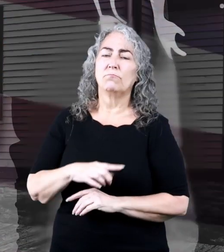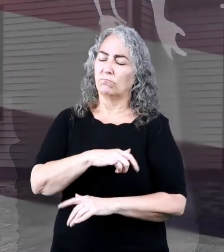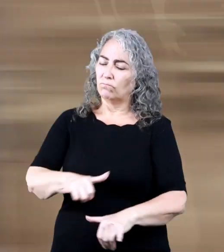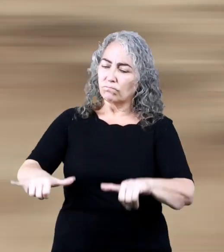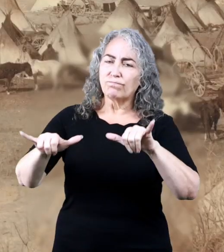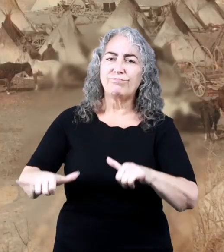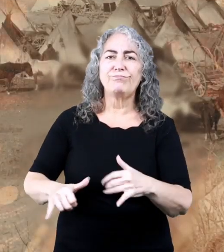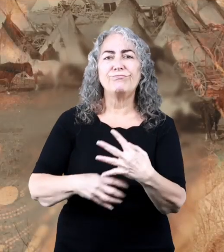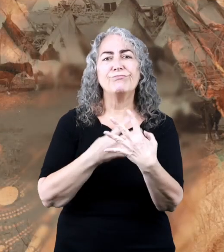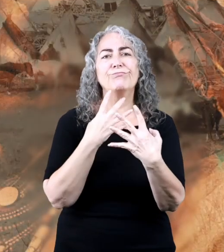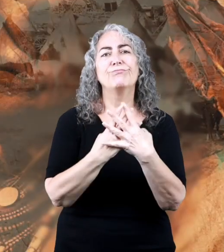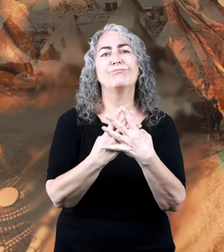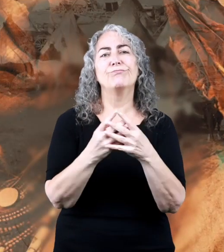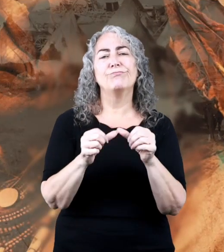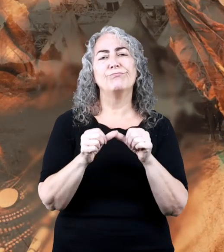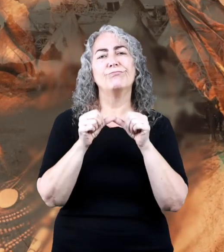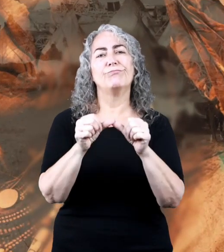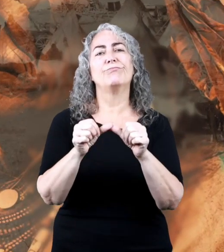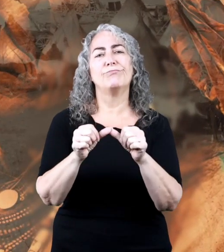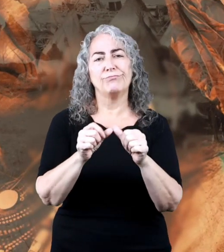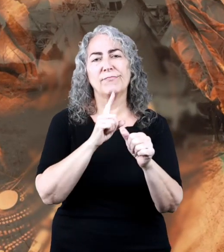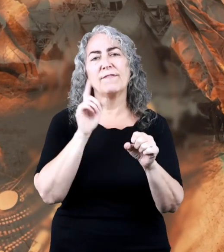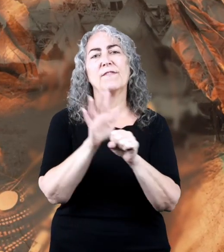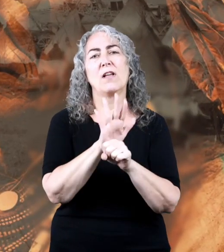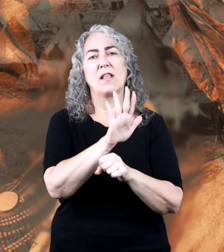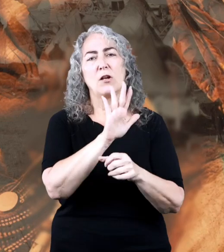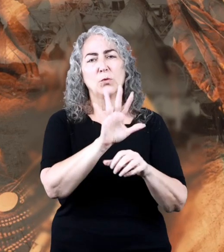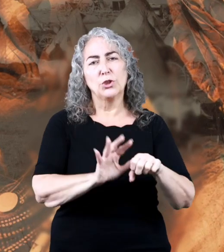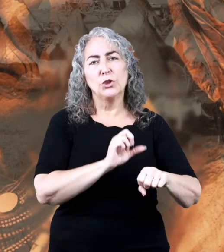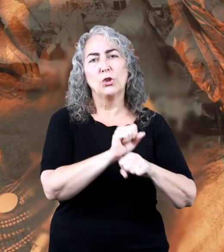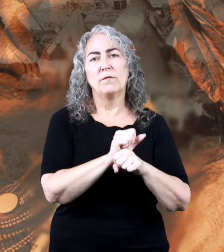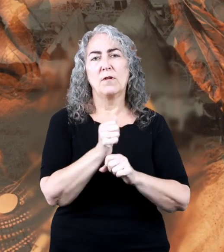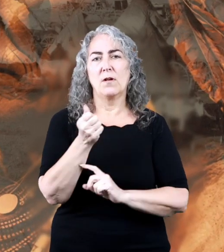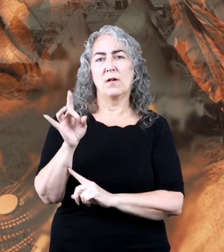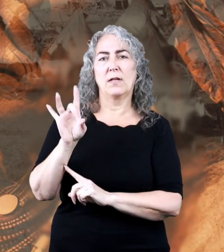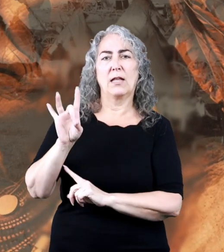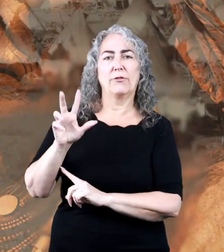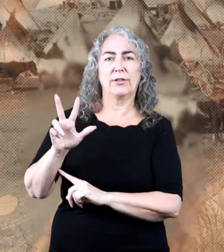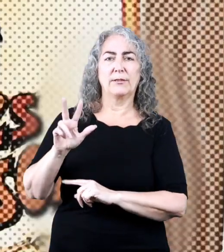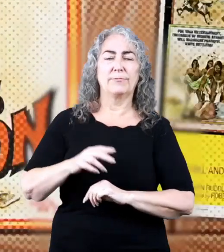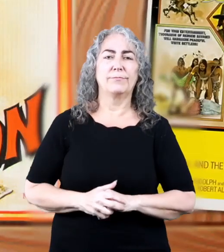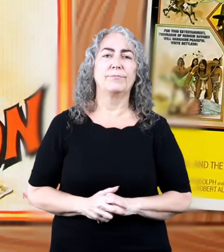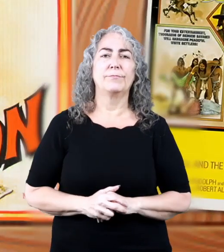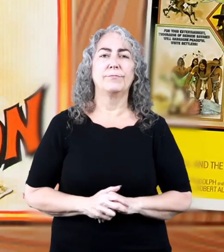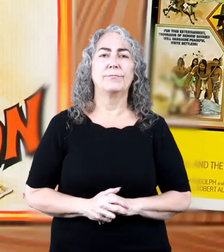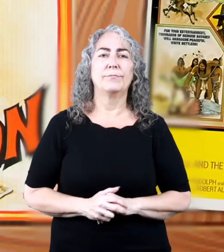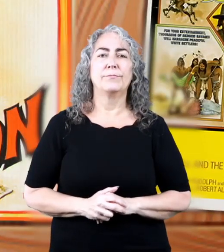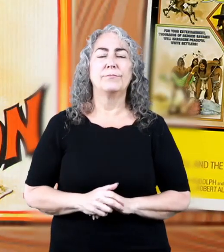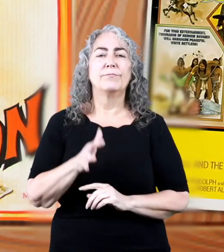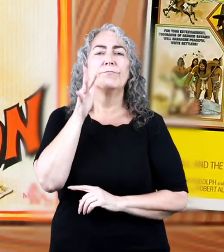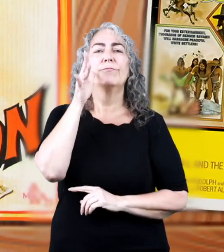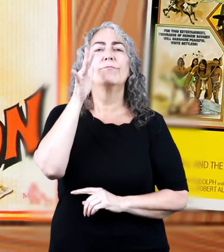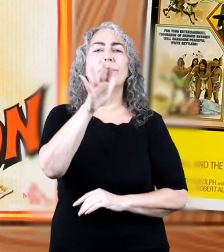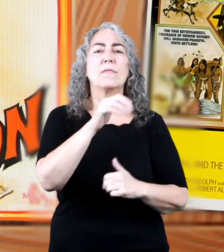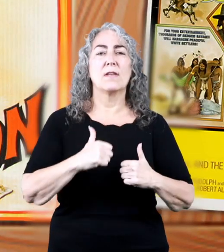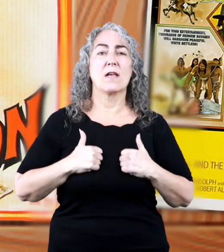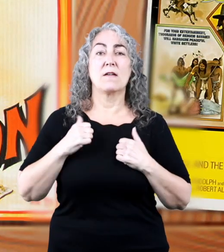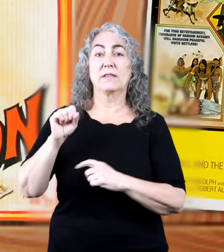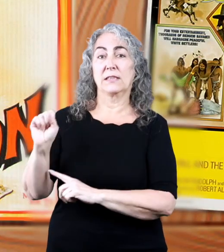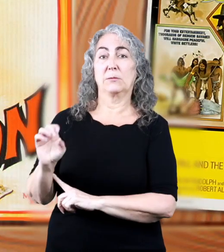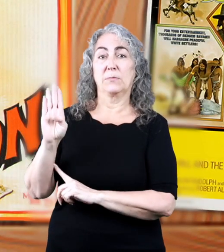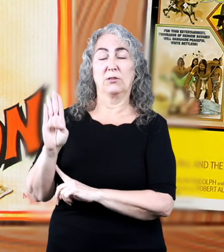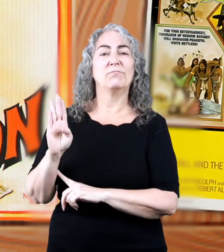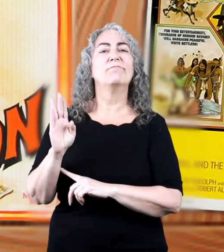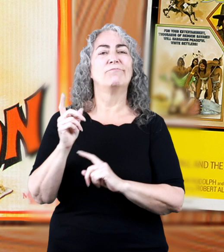remain a prisoner, confined to a reservation until 1883. Later in his life, Sitting Bull was